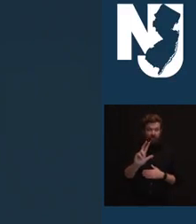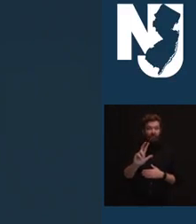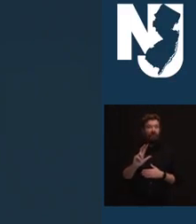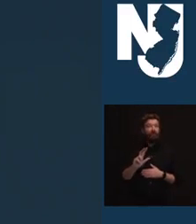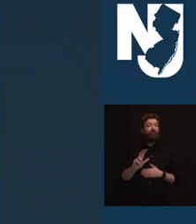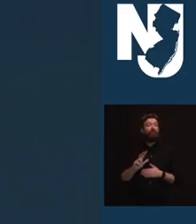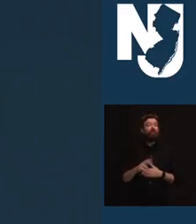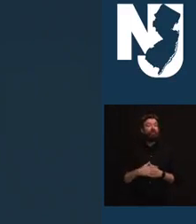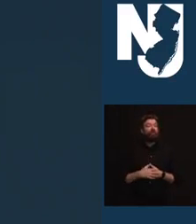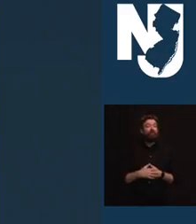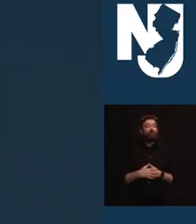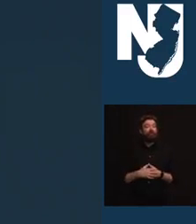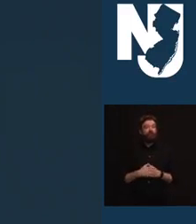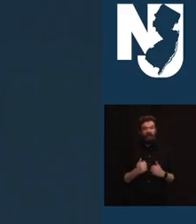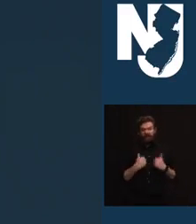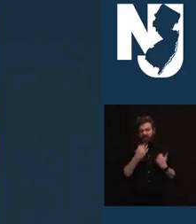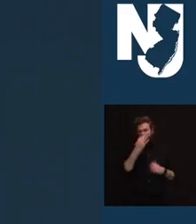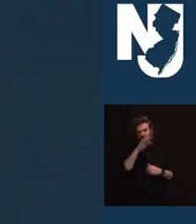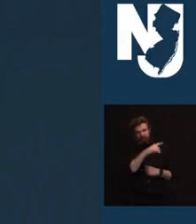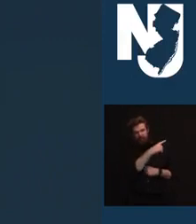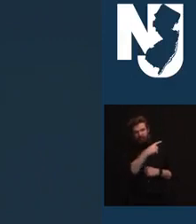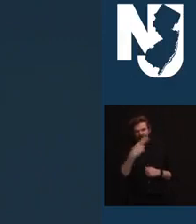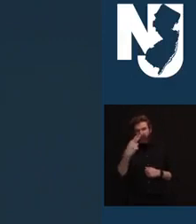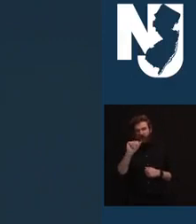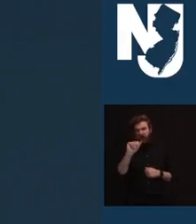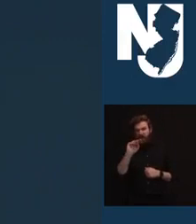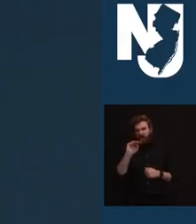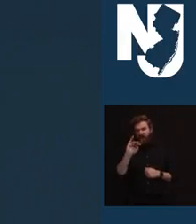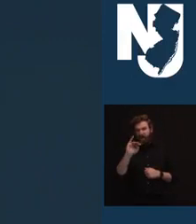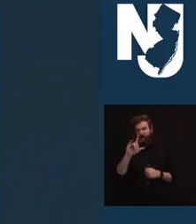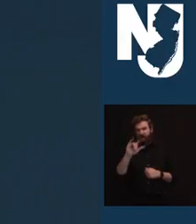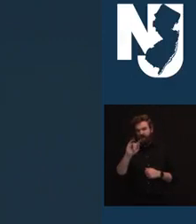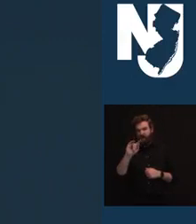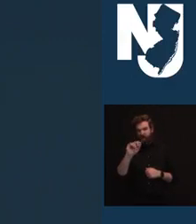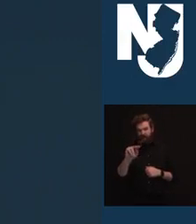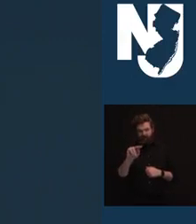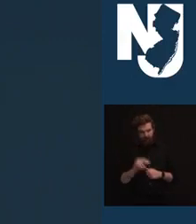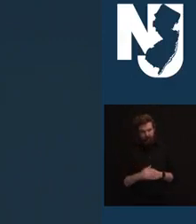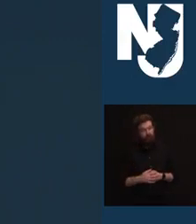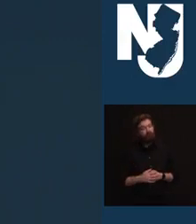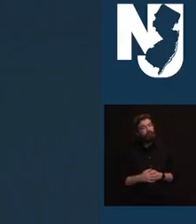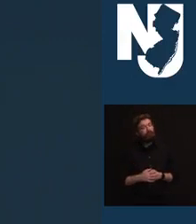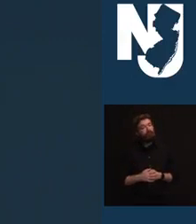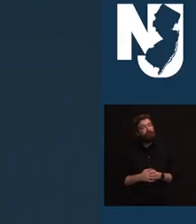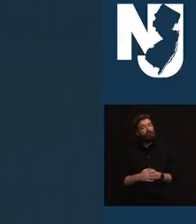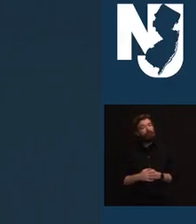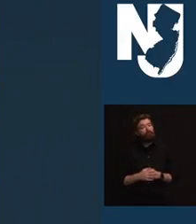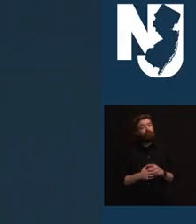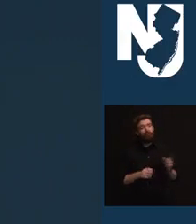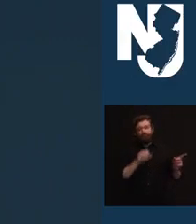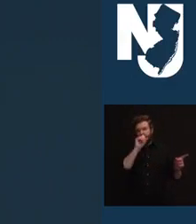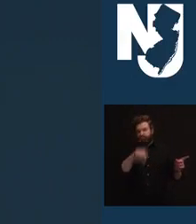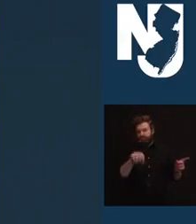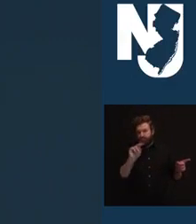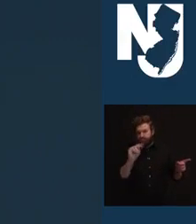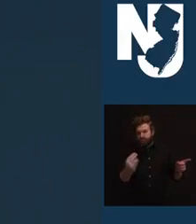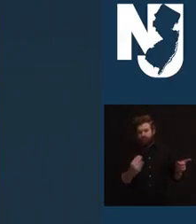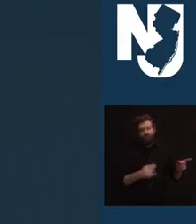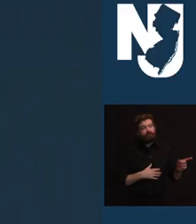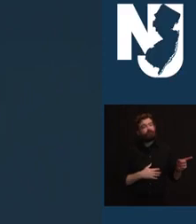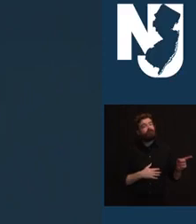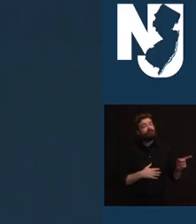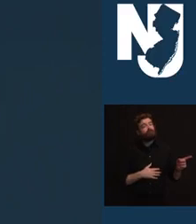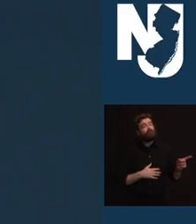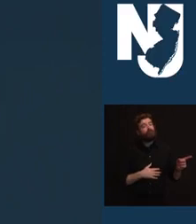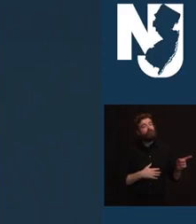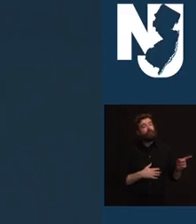County, home for the majority of his life. And he committed himself to his New Jersey family. spending the past 22 years in the employment of